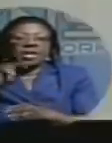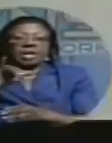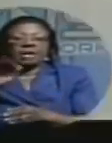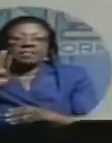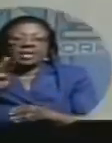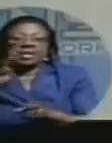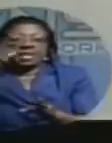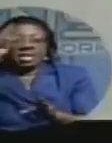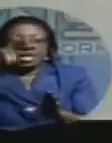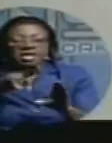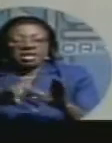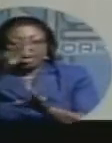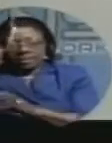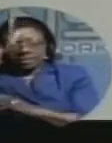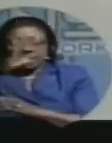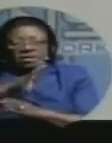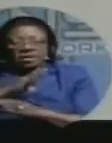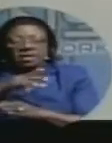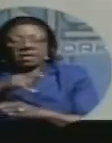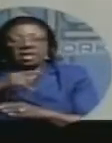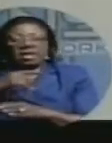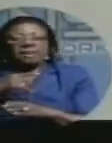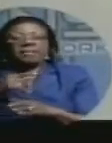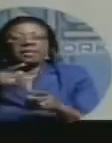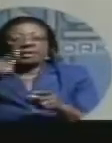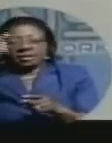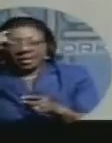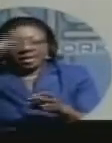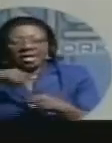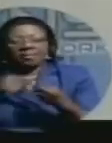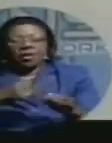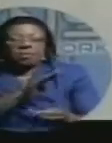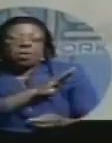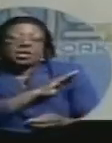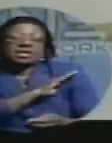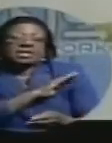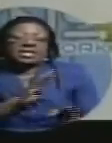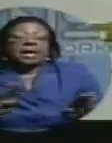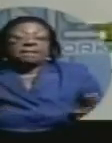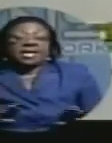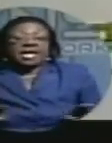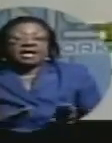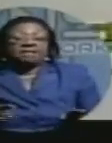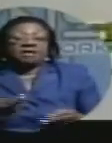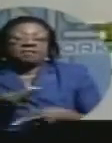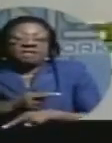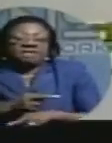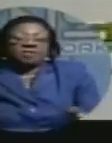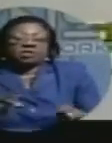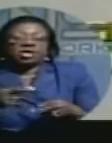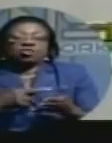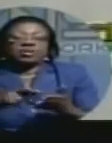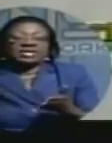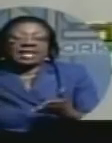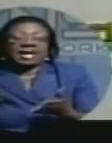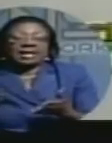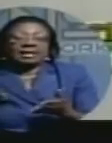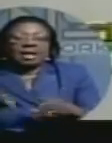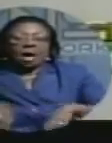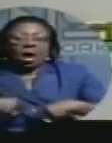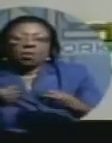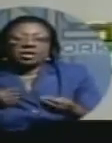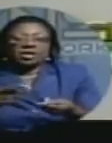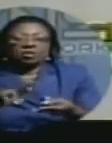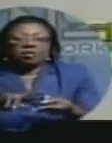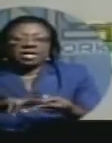afterwards. But given Moss's defiant behavior in contradicting the Prime Minister and then refusing to resign at his request, has the relationship between the Prime